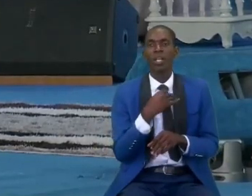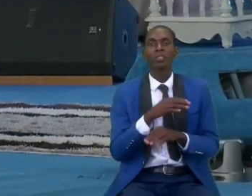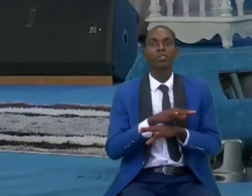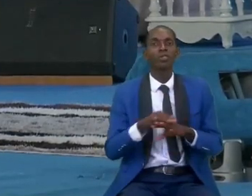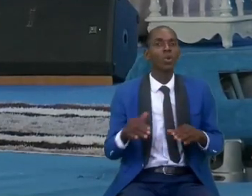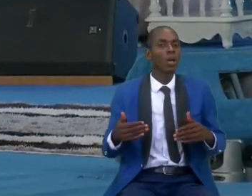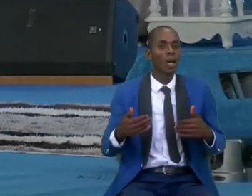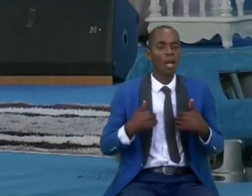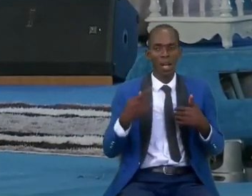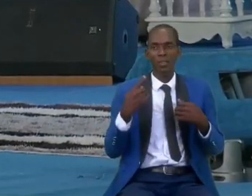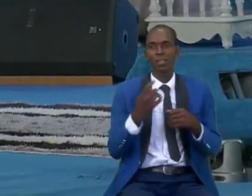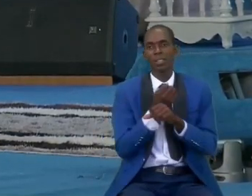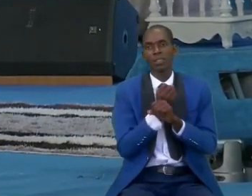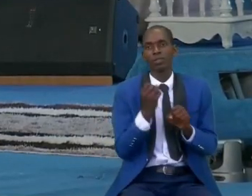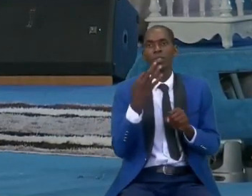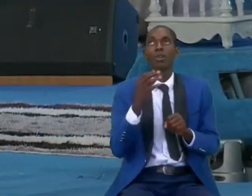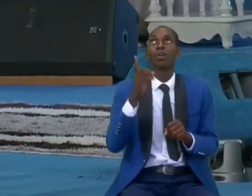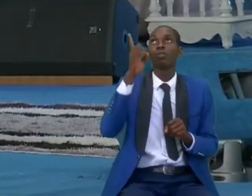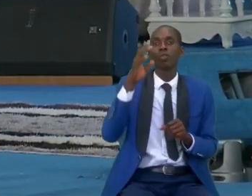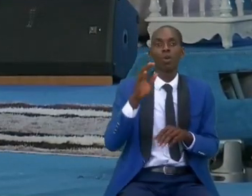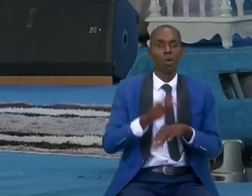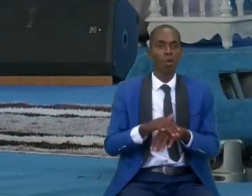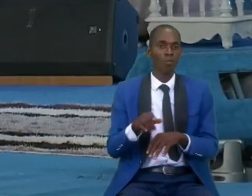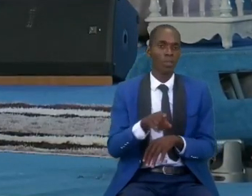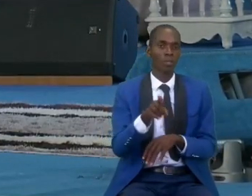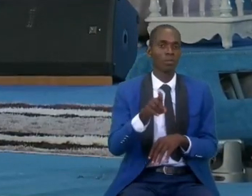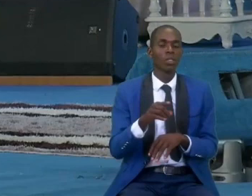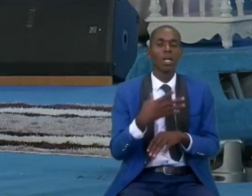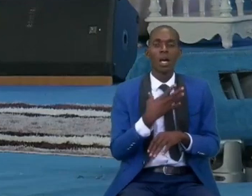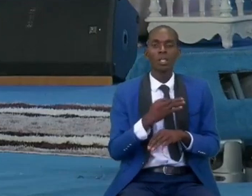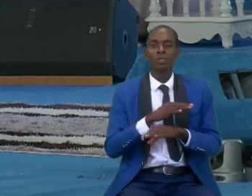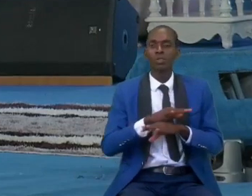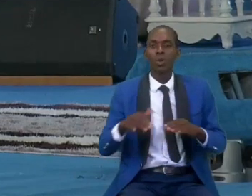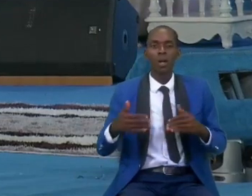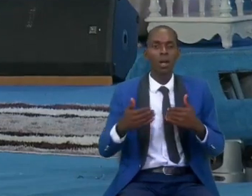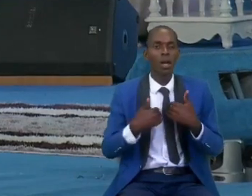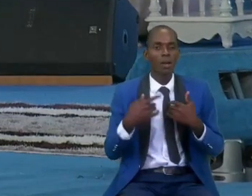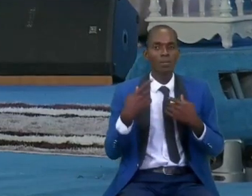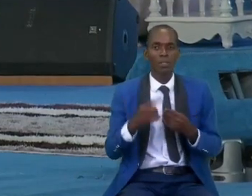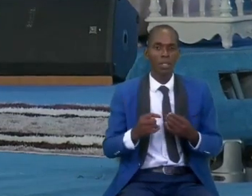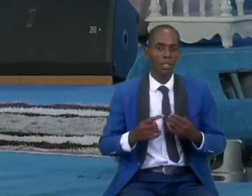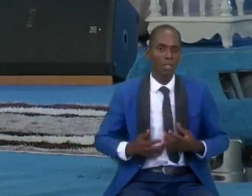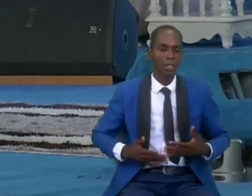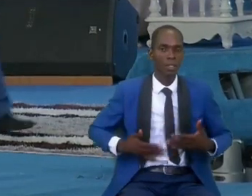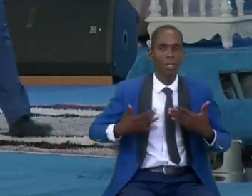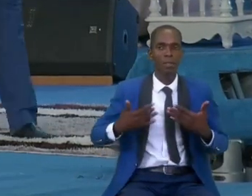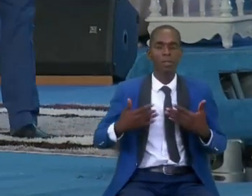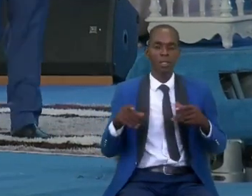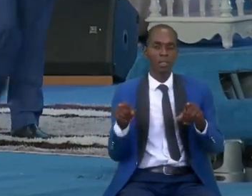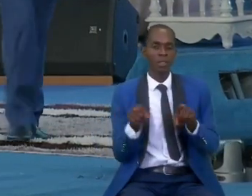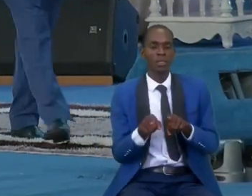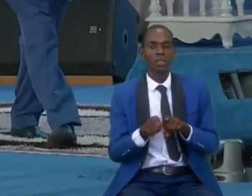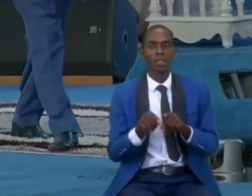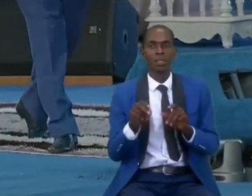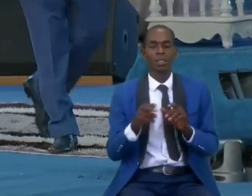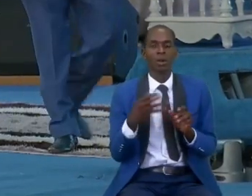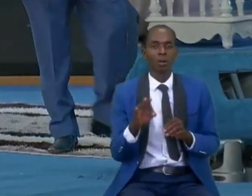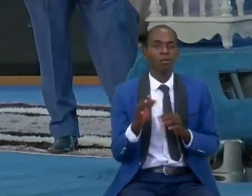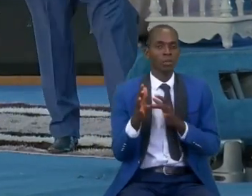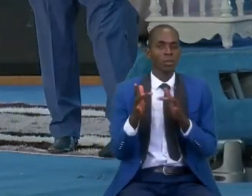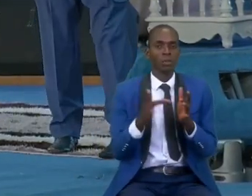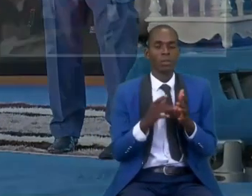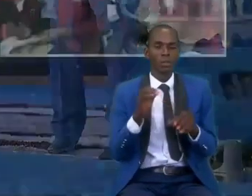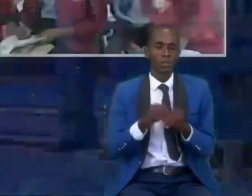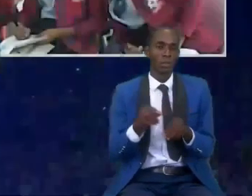have the life and the likeness of God with them, when they live here, they're still going to go to